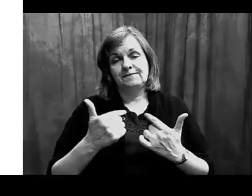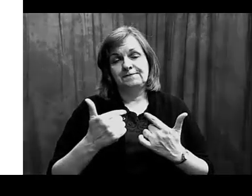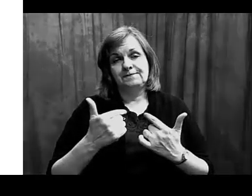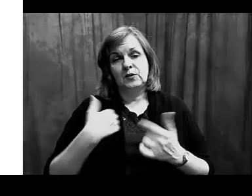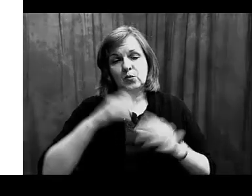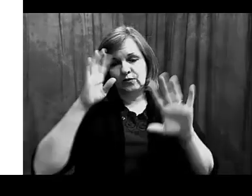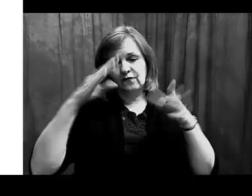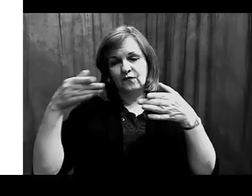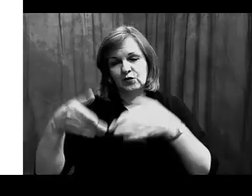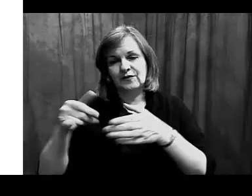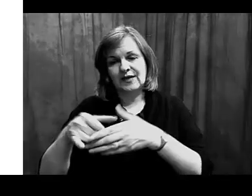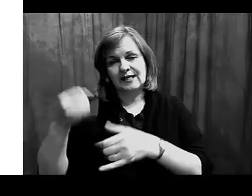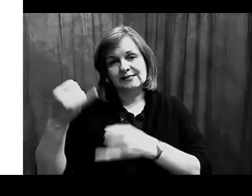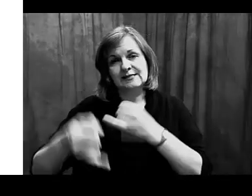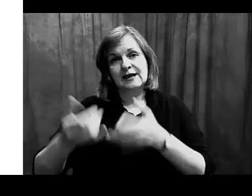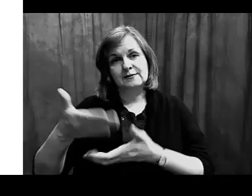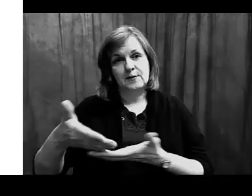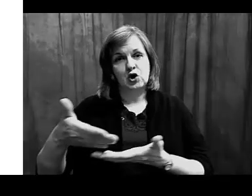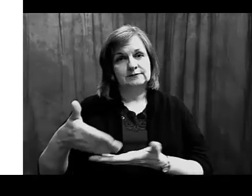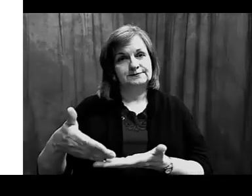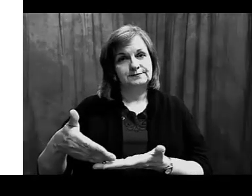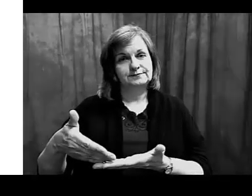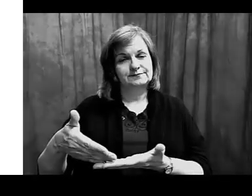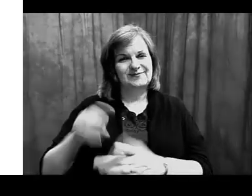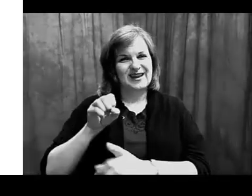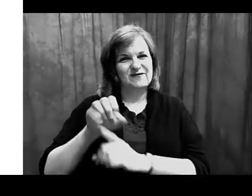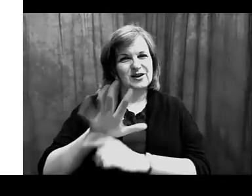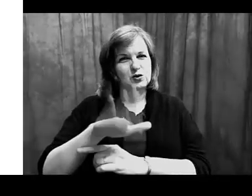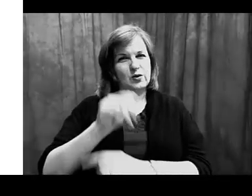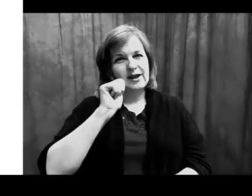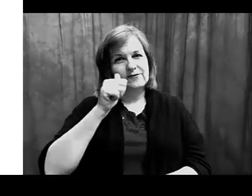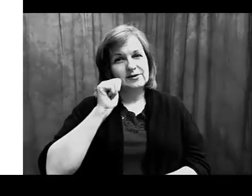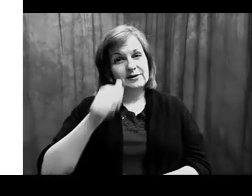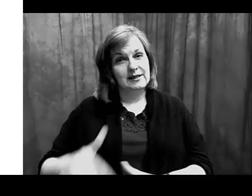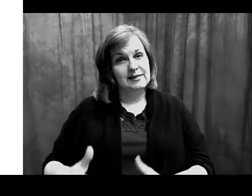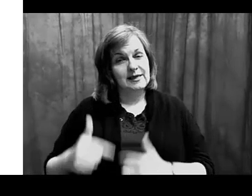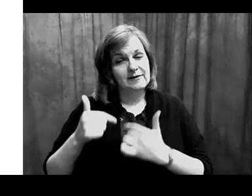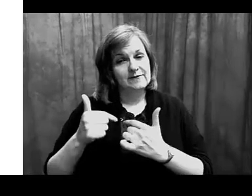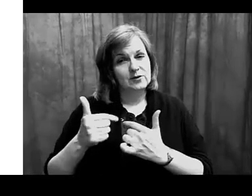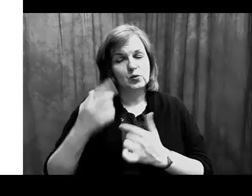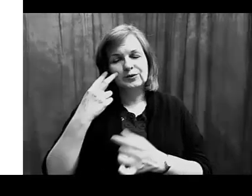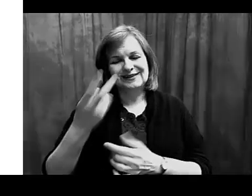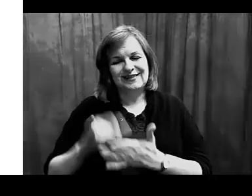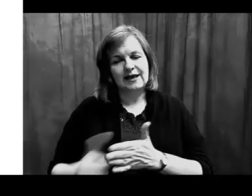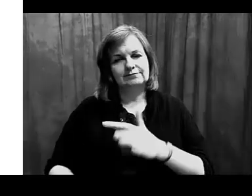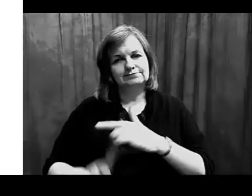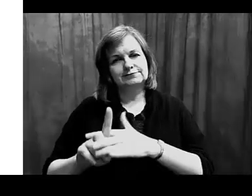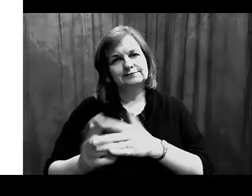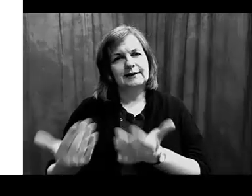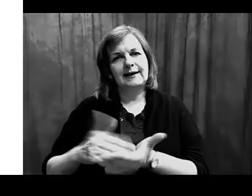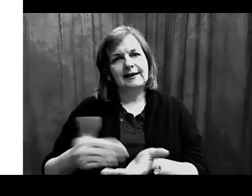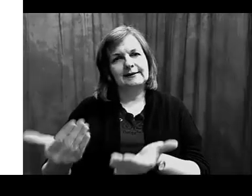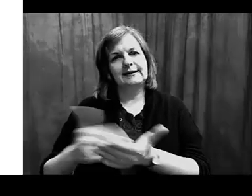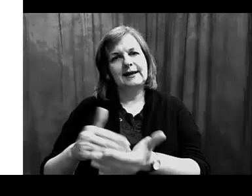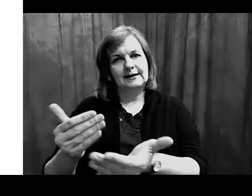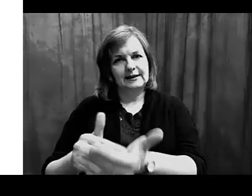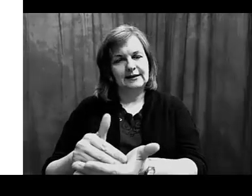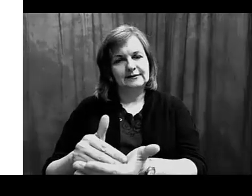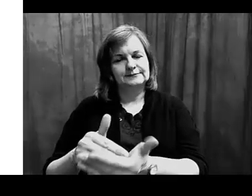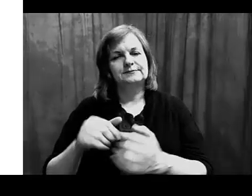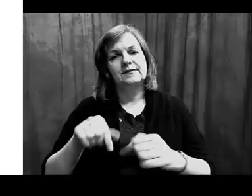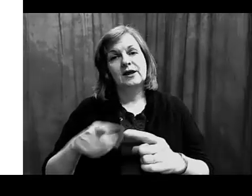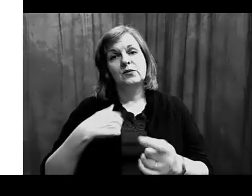everyday life. We're going to focus on this last part, affecting your everyday life, over and over